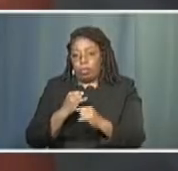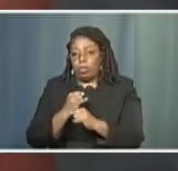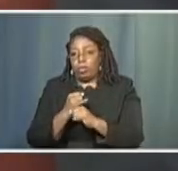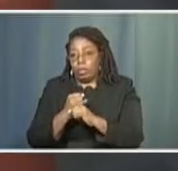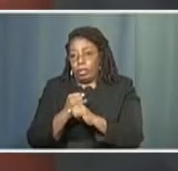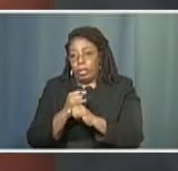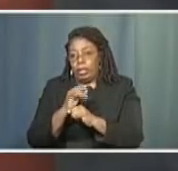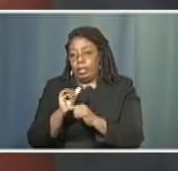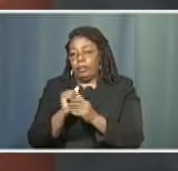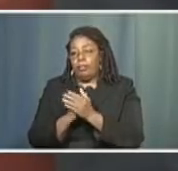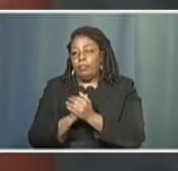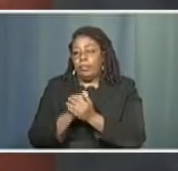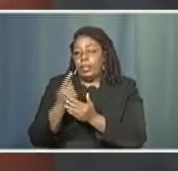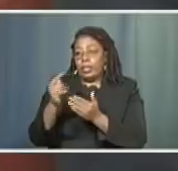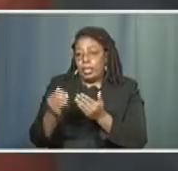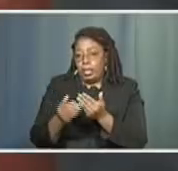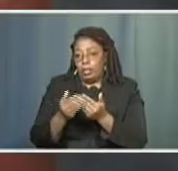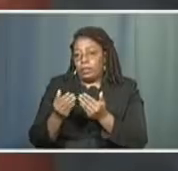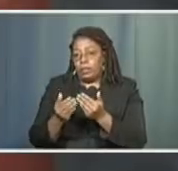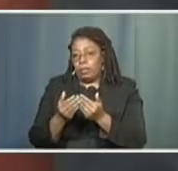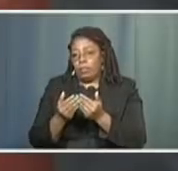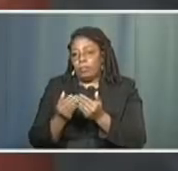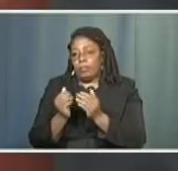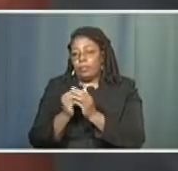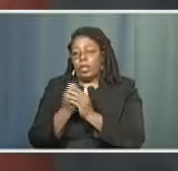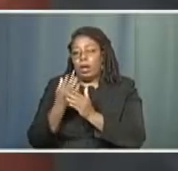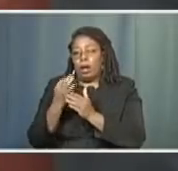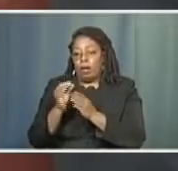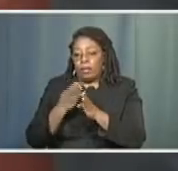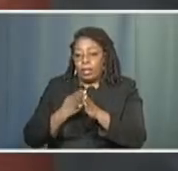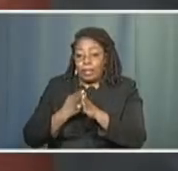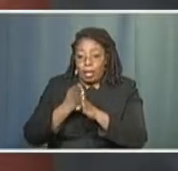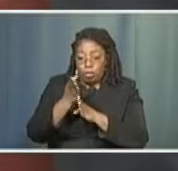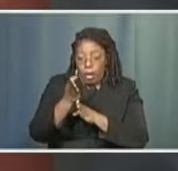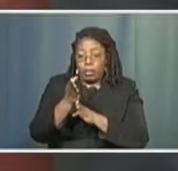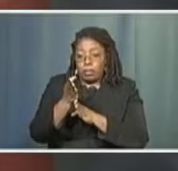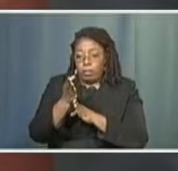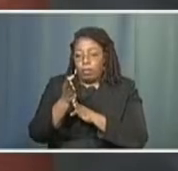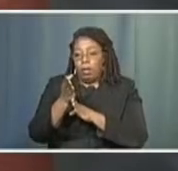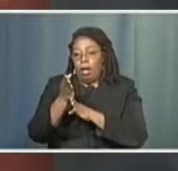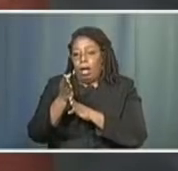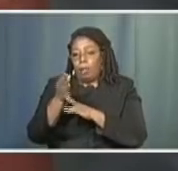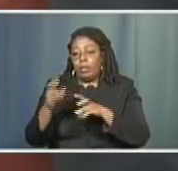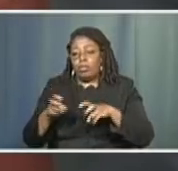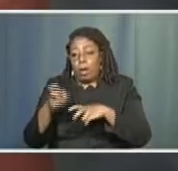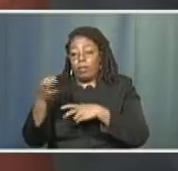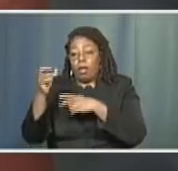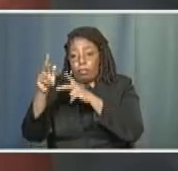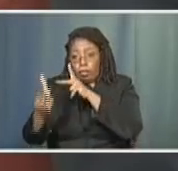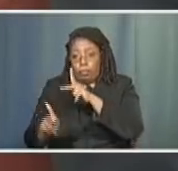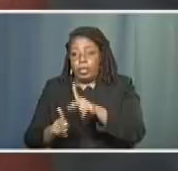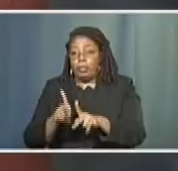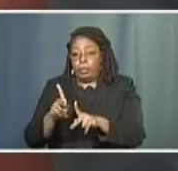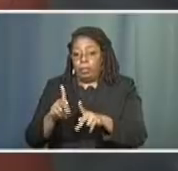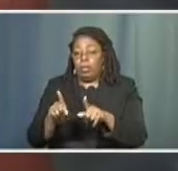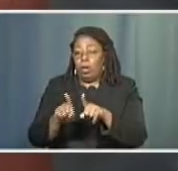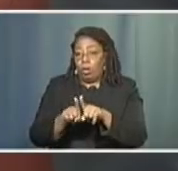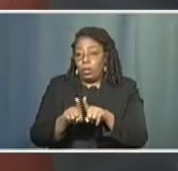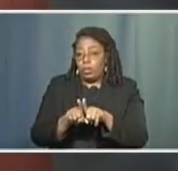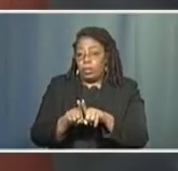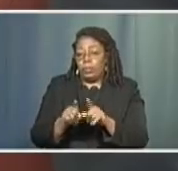facilitating the ease of direct travel of people, as well